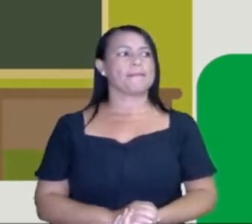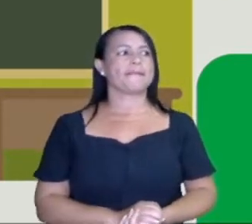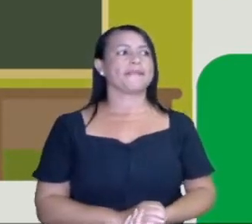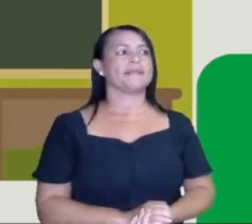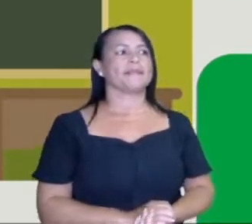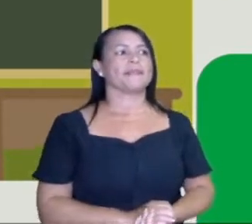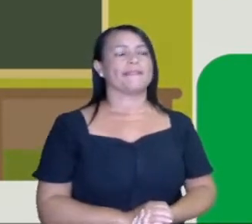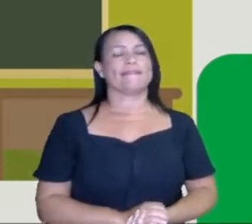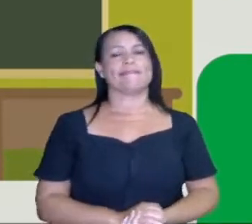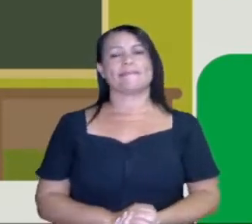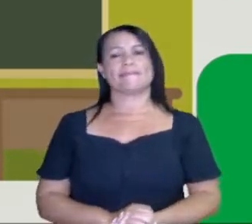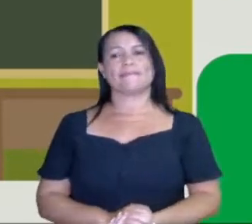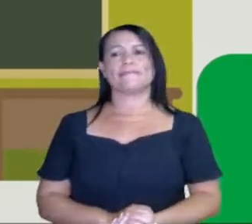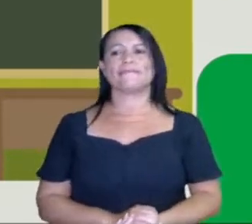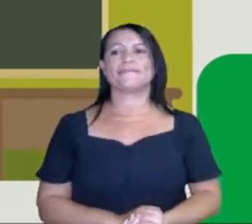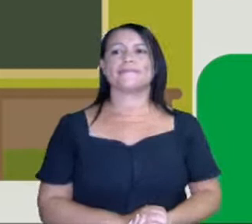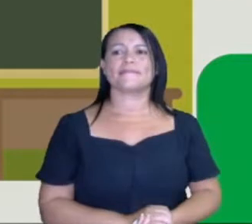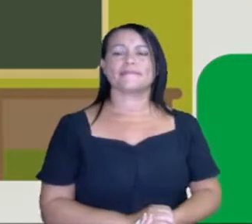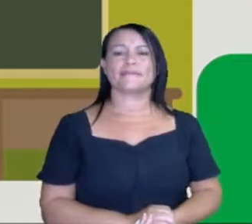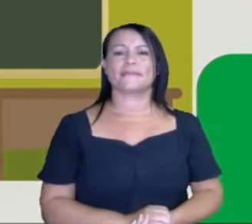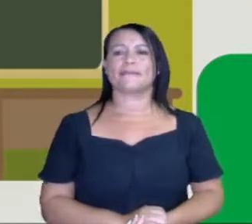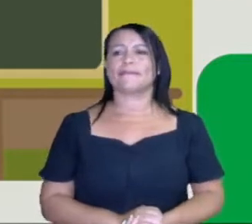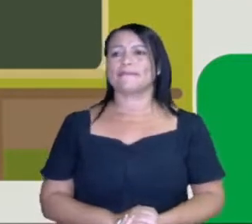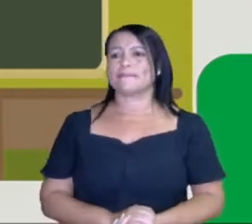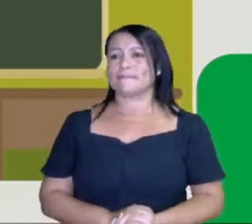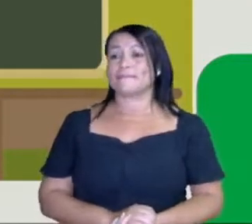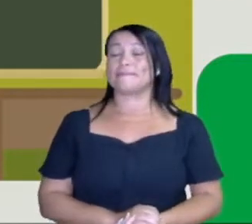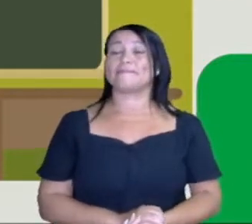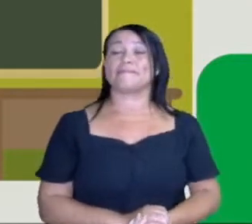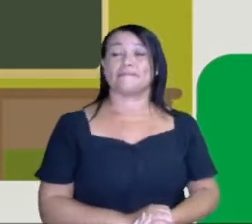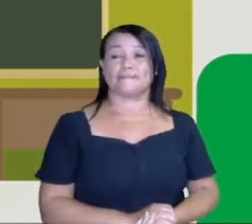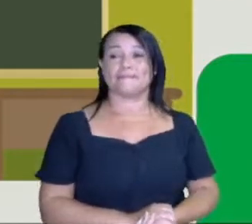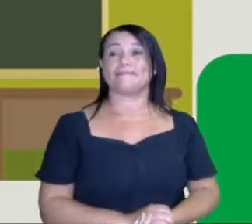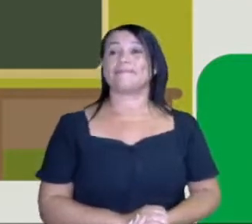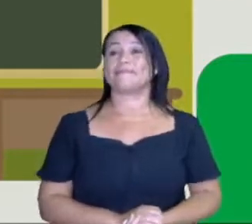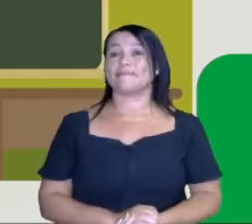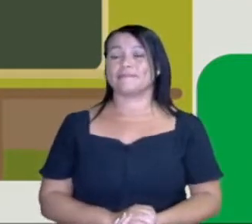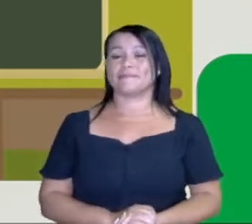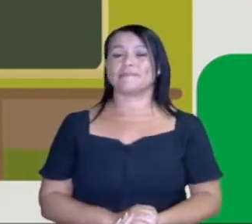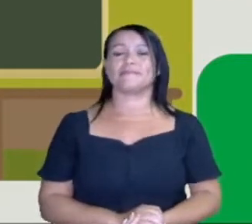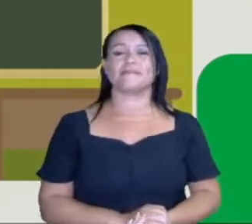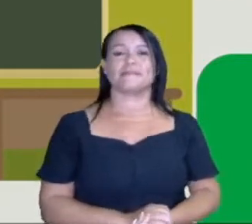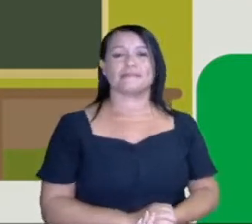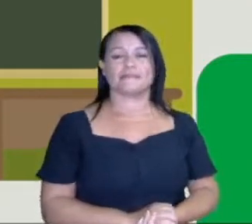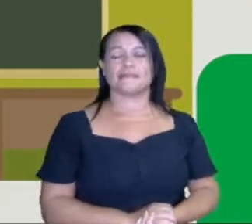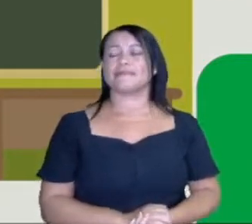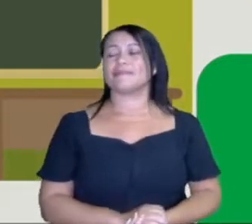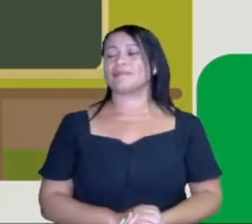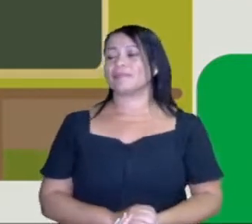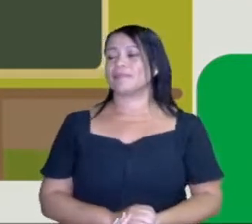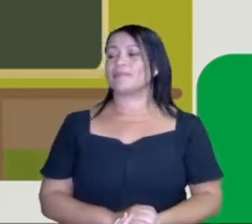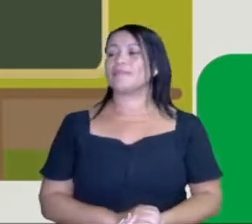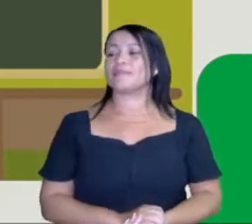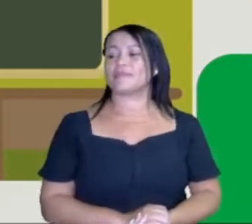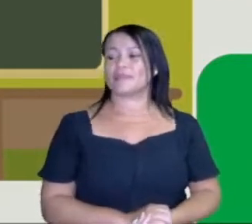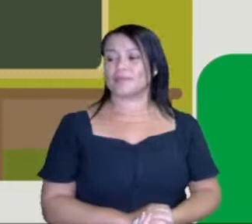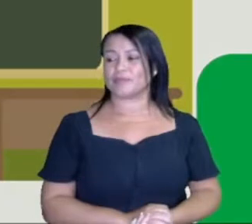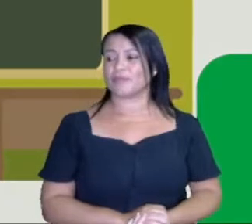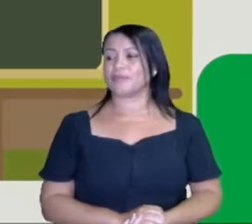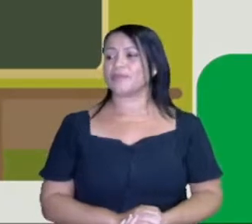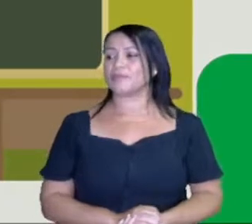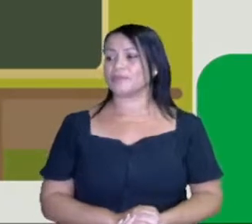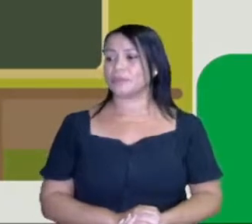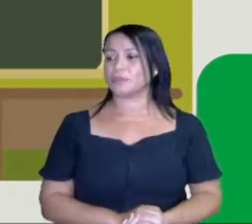special day for the appreciation of teachers. The Teachers' Day is celebrated in October 15.